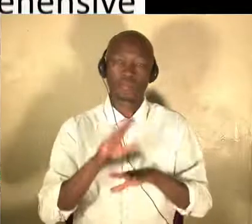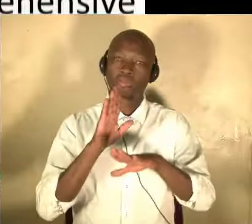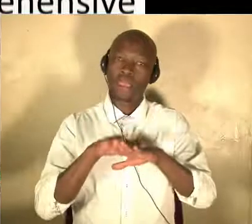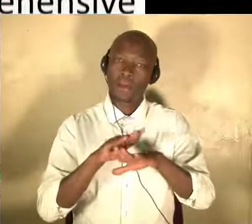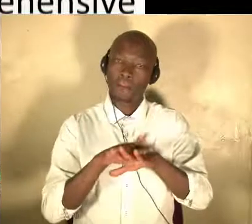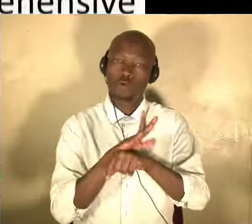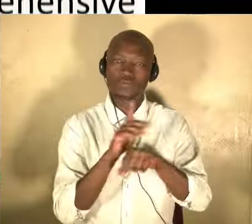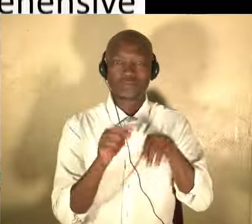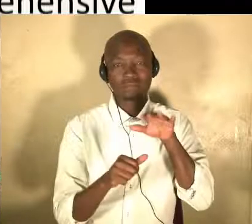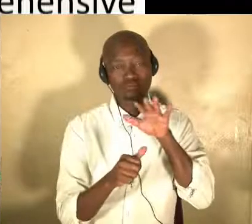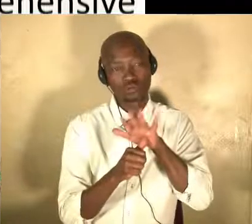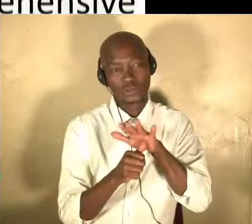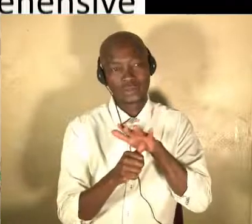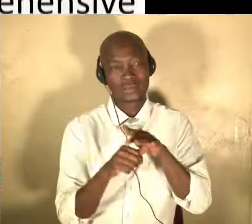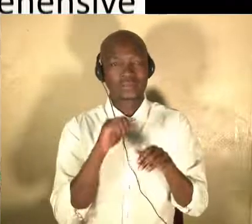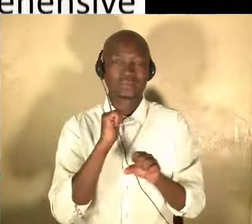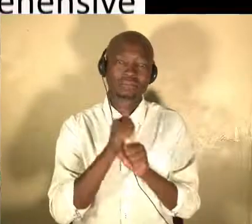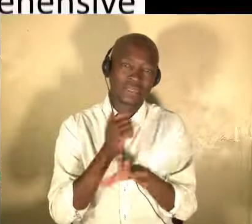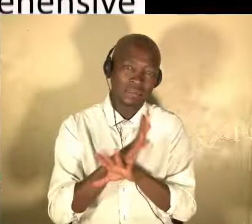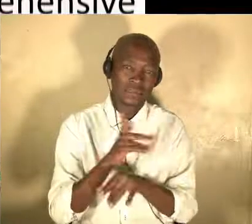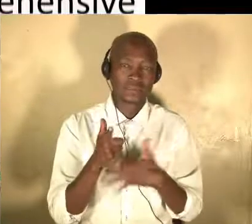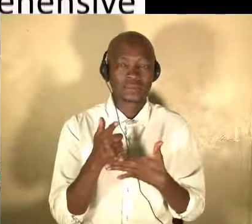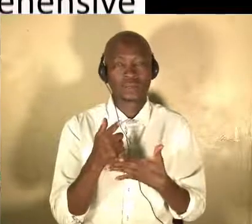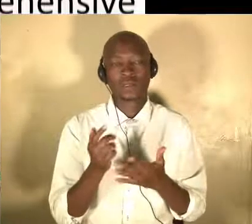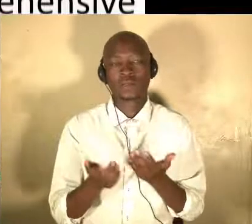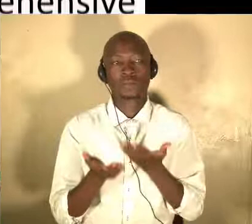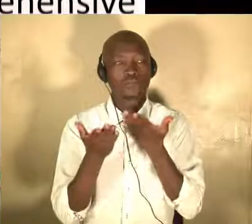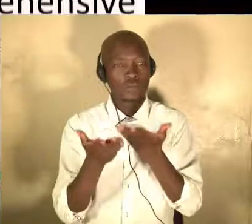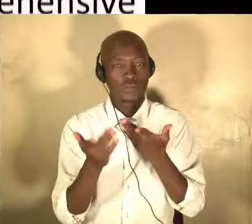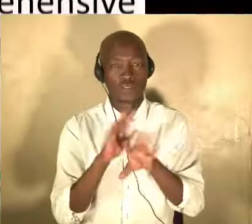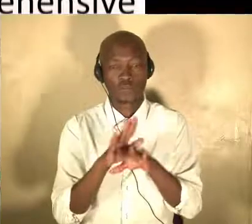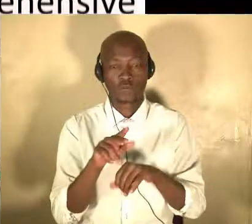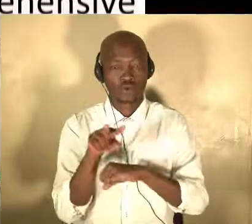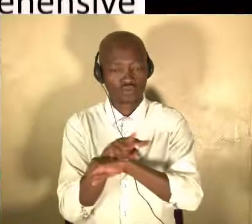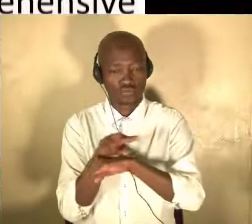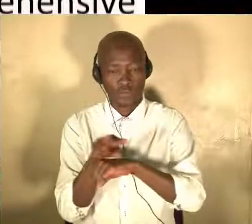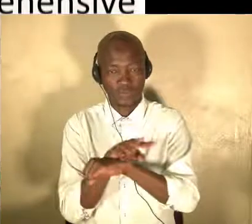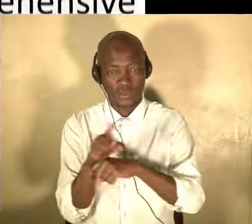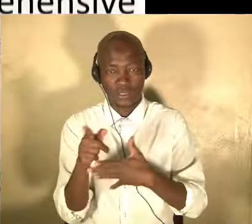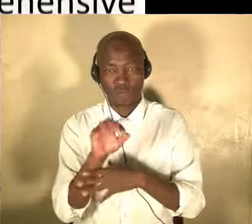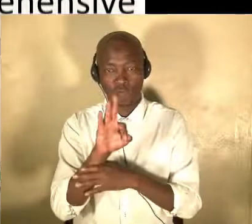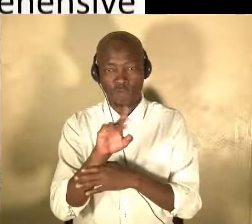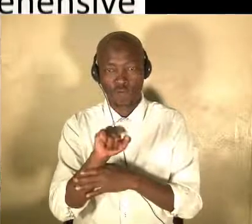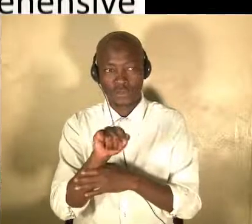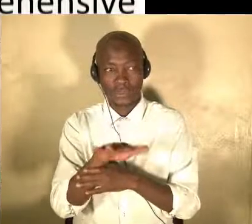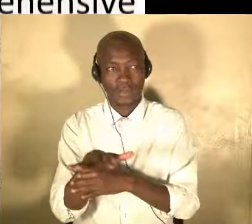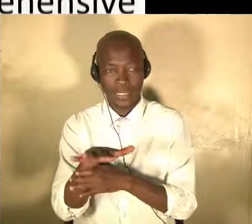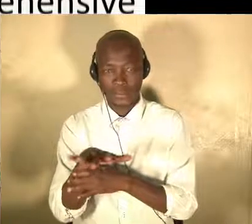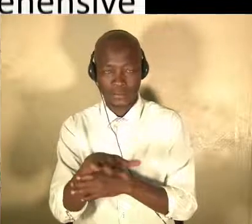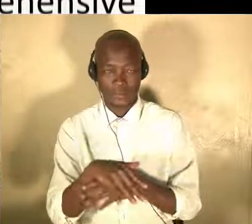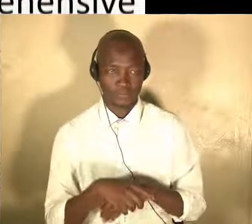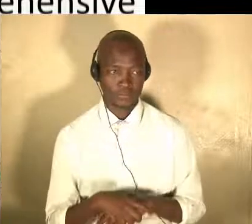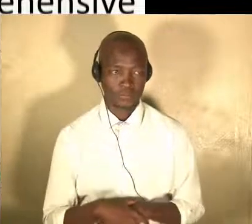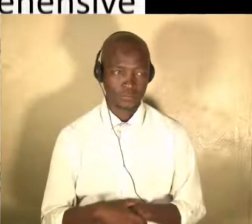importantly, also, it makes a provision for supervision of these foster placements.